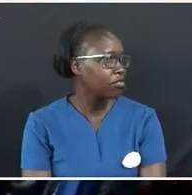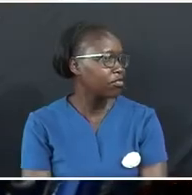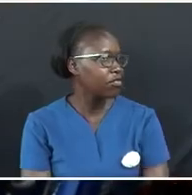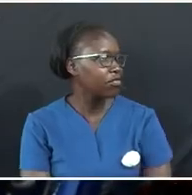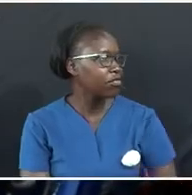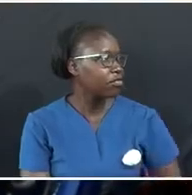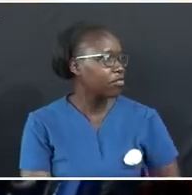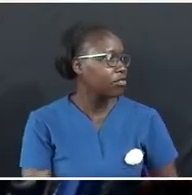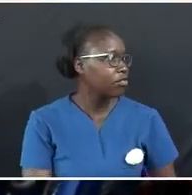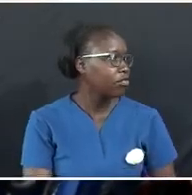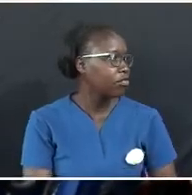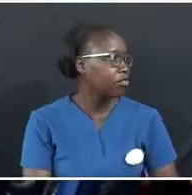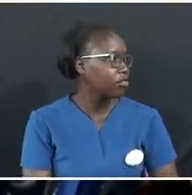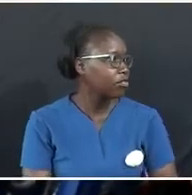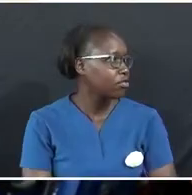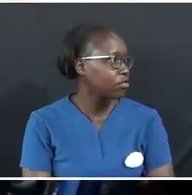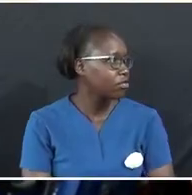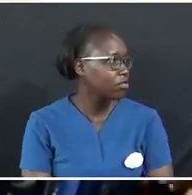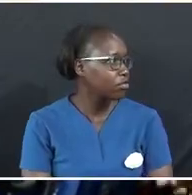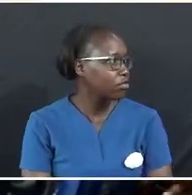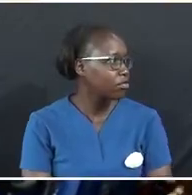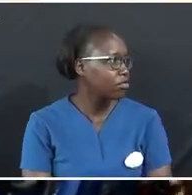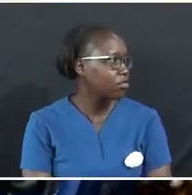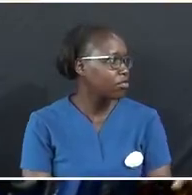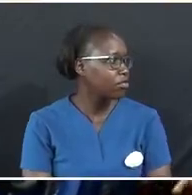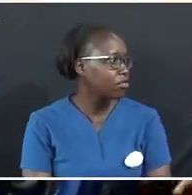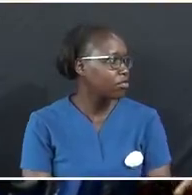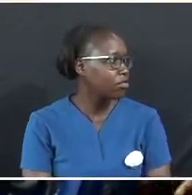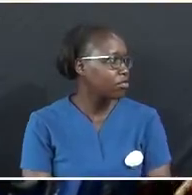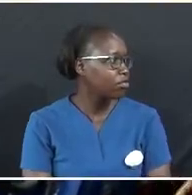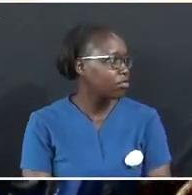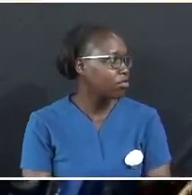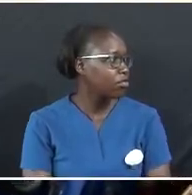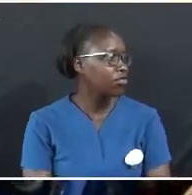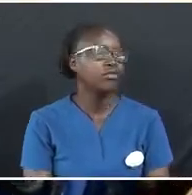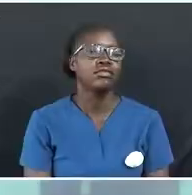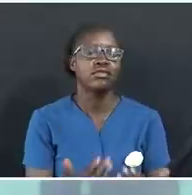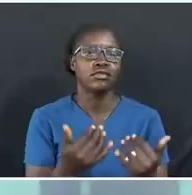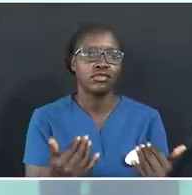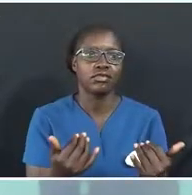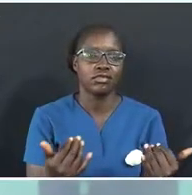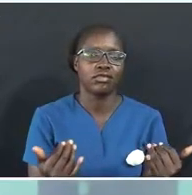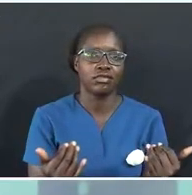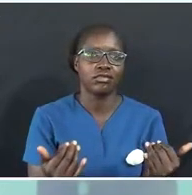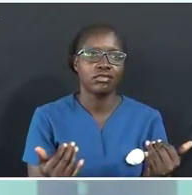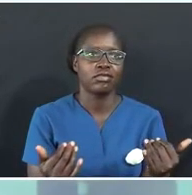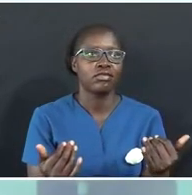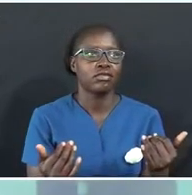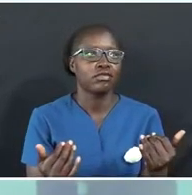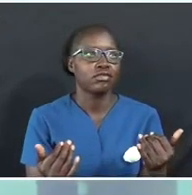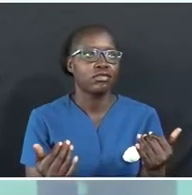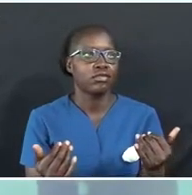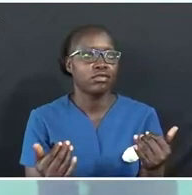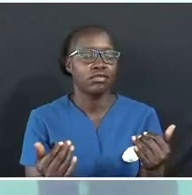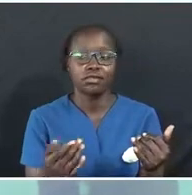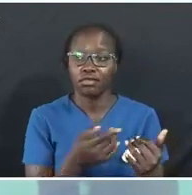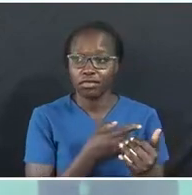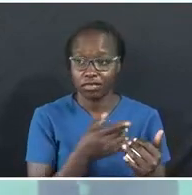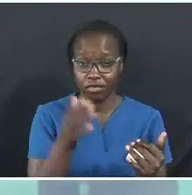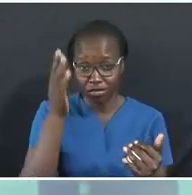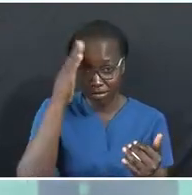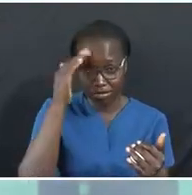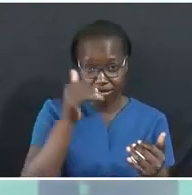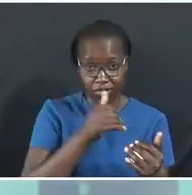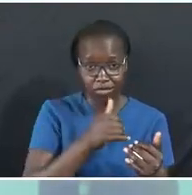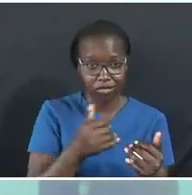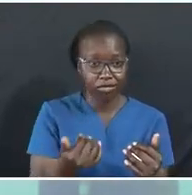call it what? Saga Josaga. And you that's one. Now listen, this is Saga. You know, others were telling